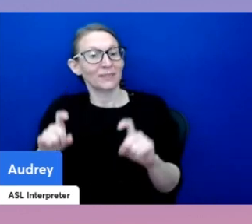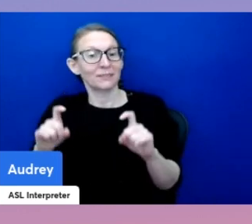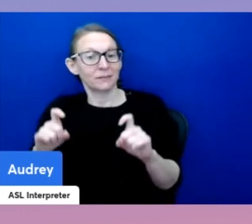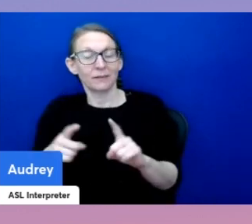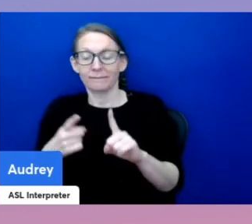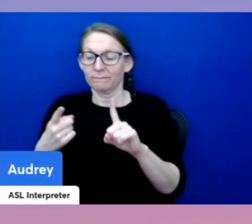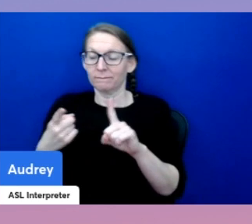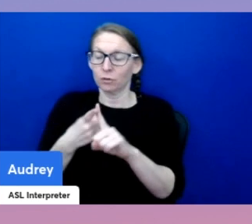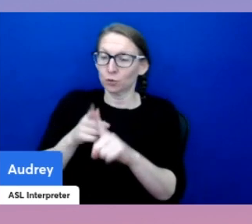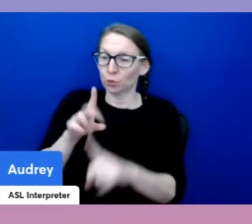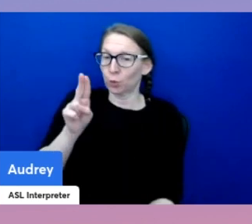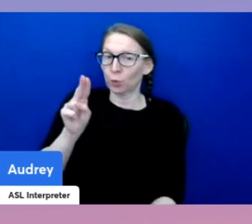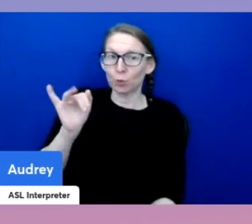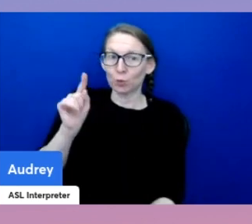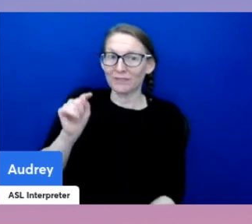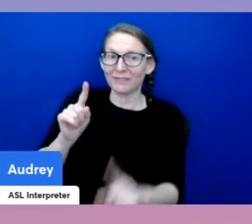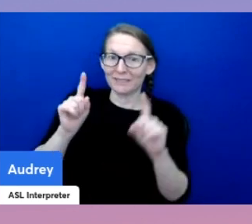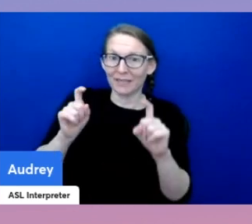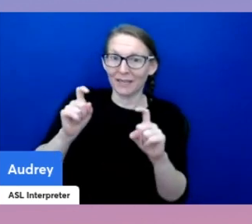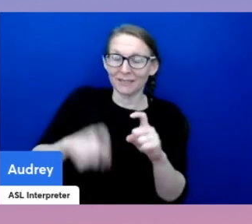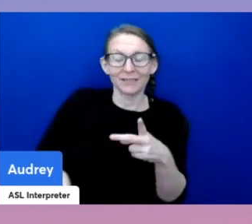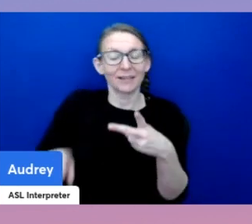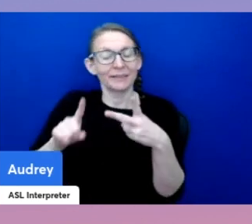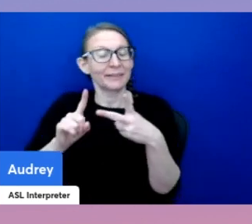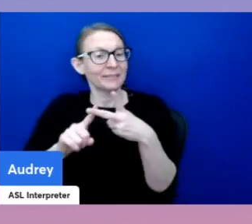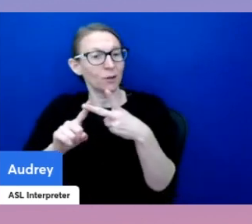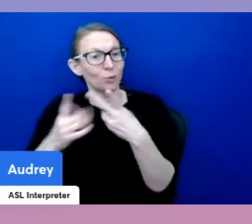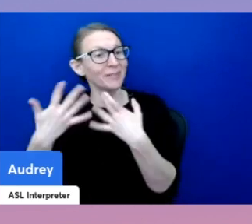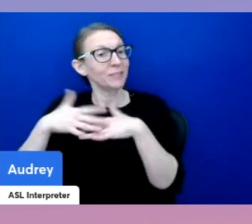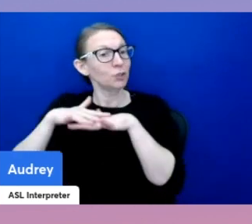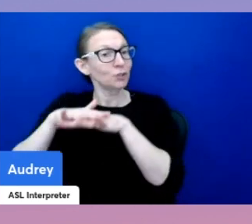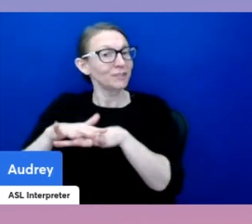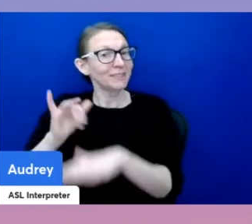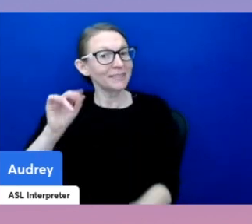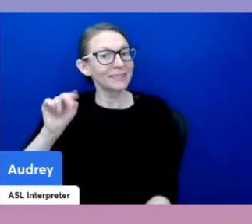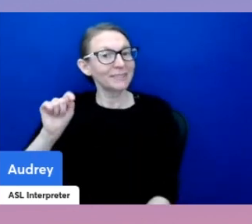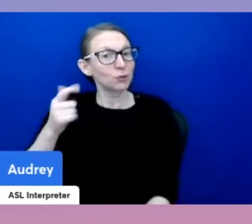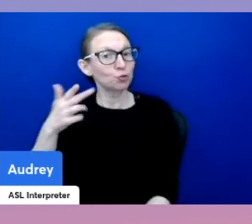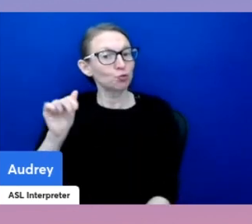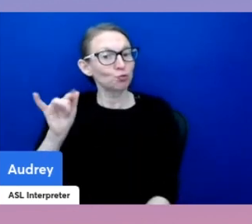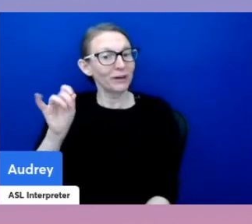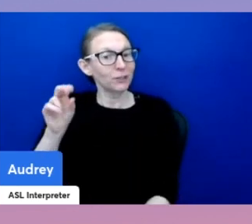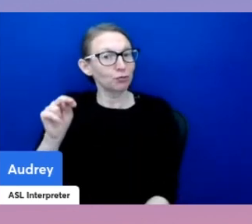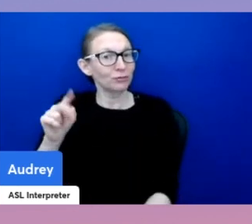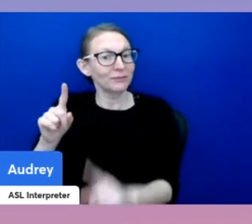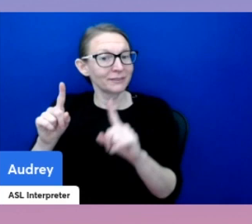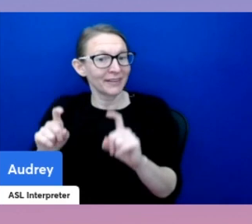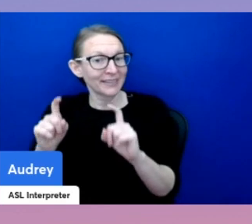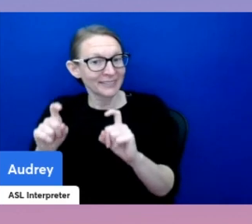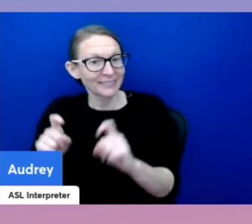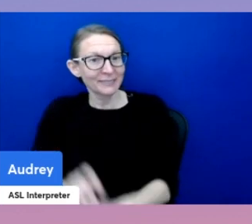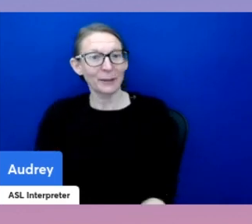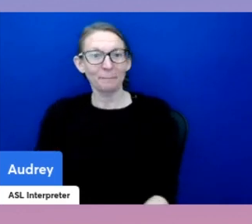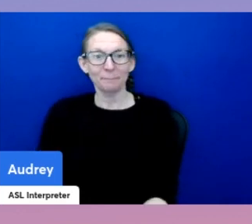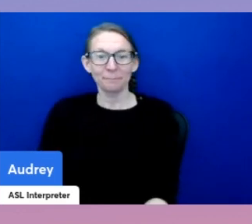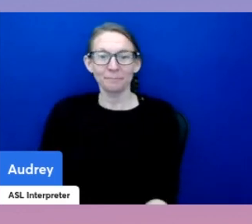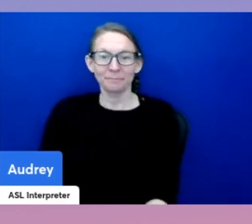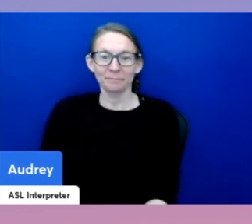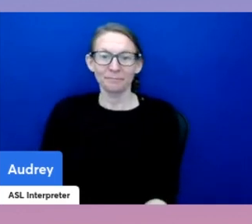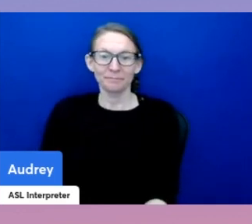and the second one, integration test. Both of them, I will need the AWS